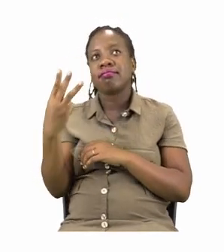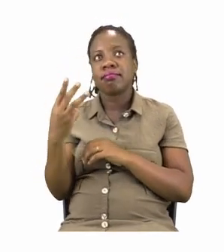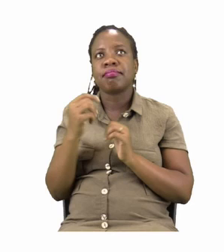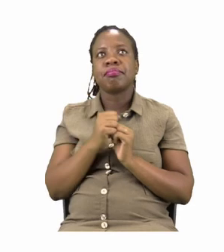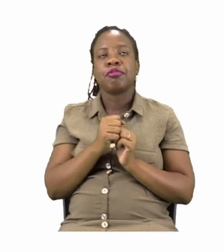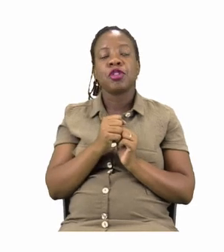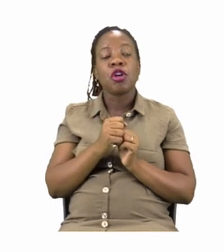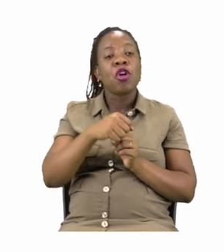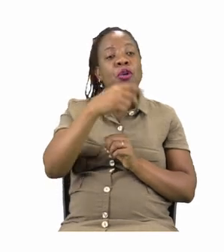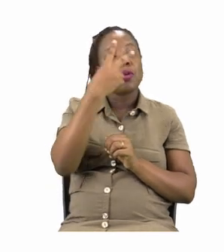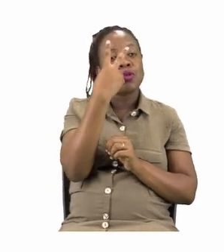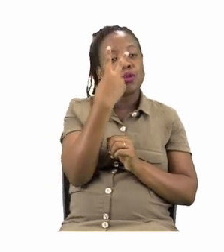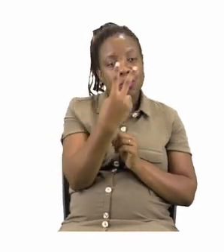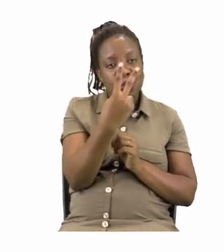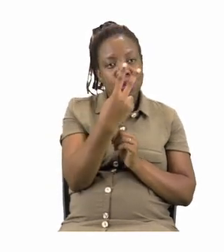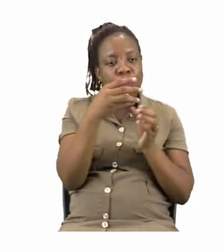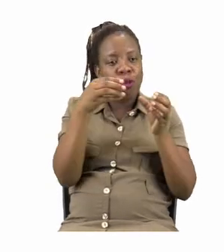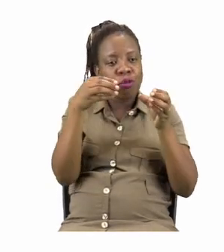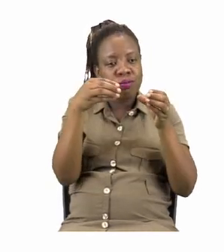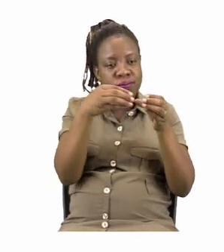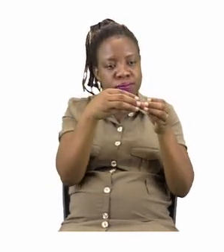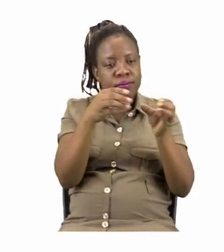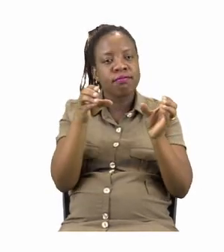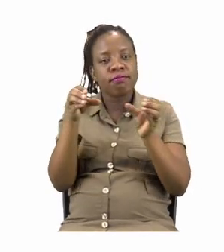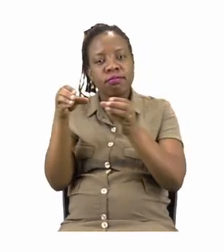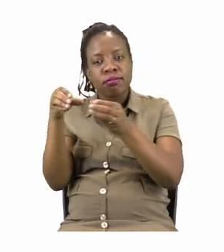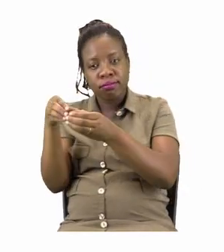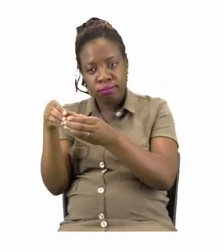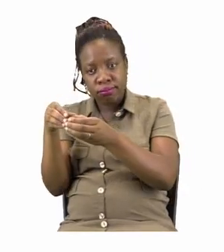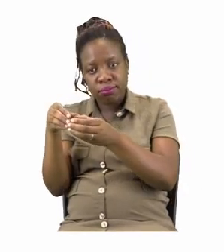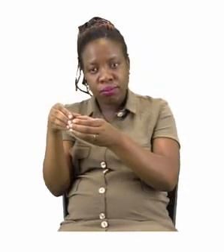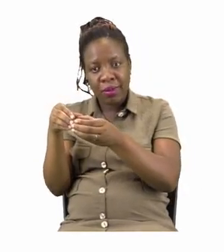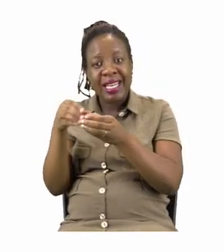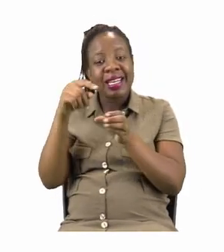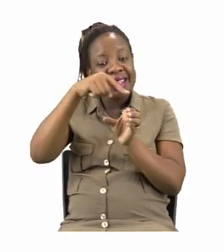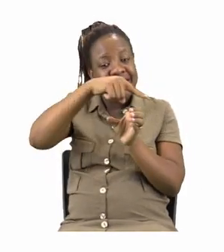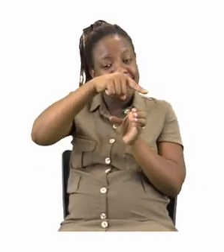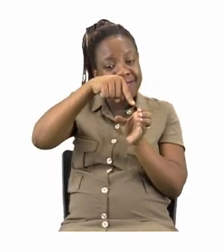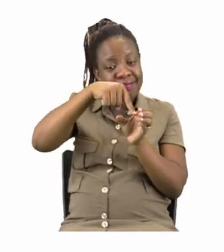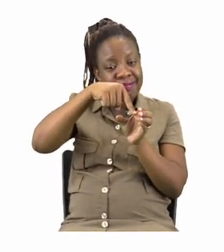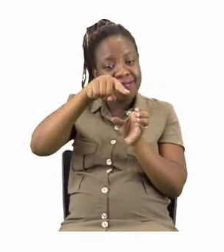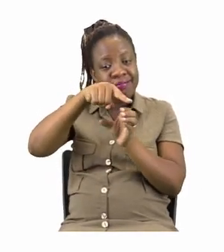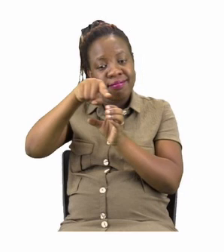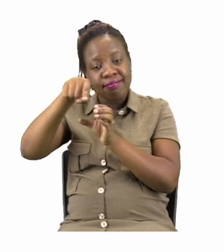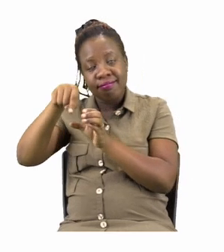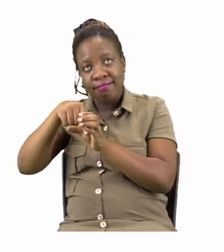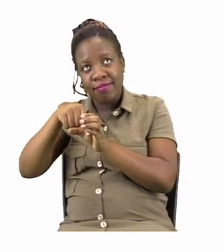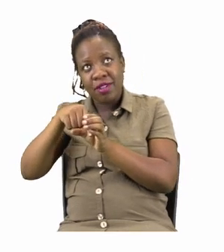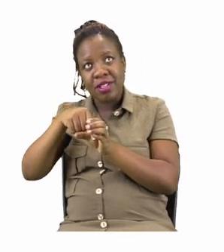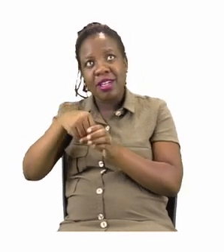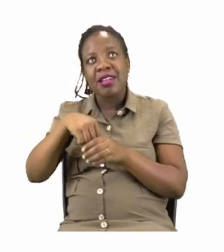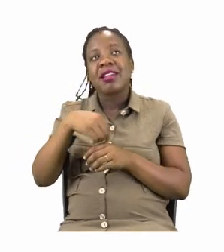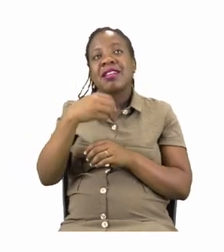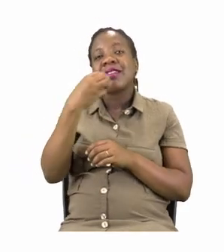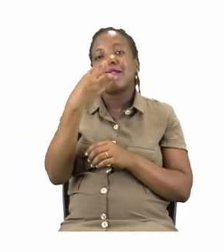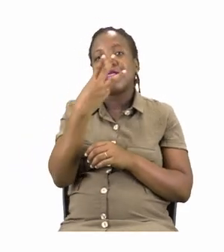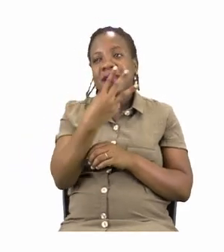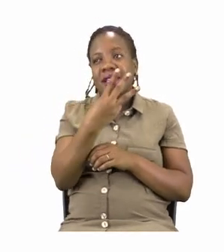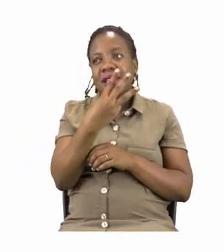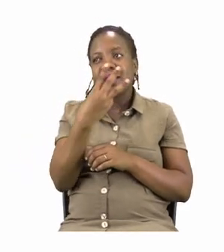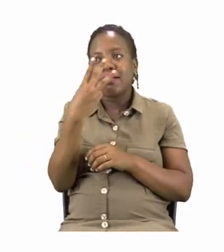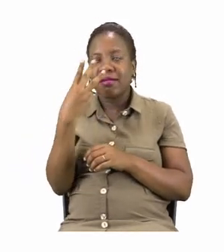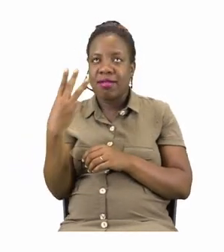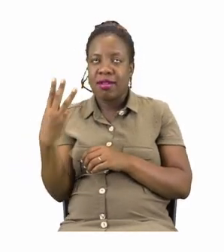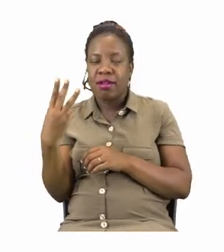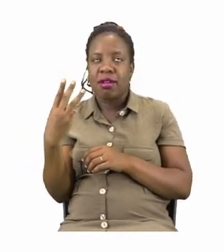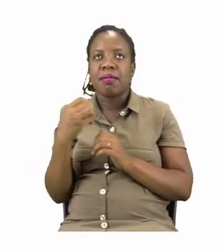groups and you have 3 triangles in each group. I wrote this example on the board